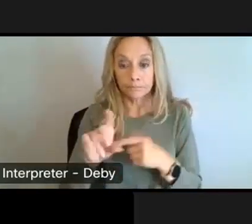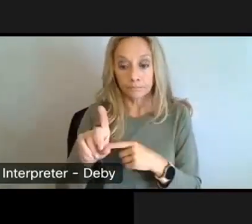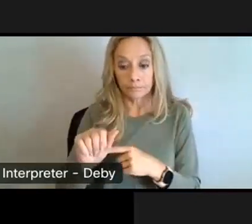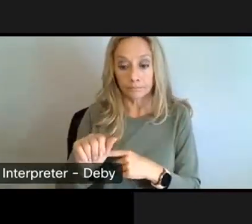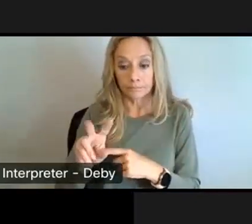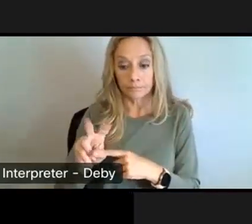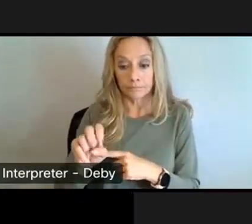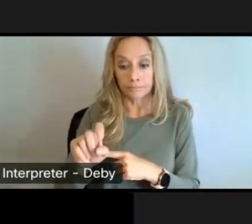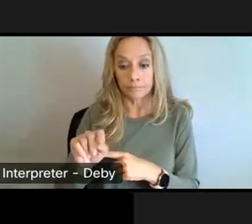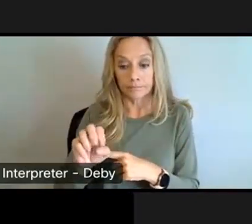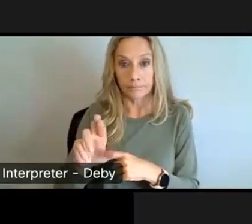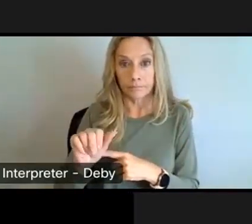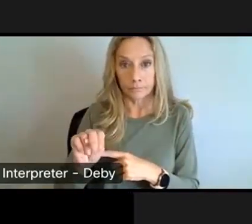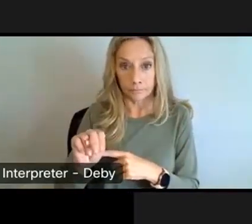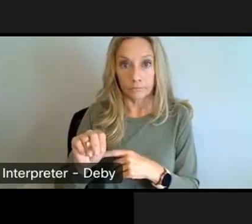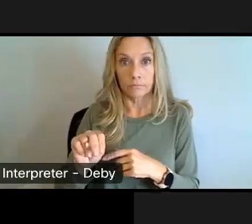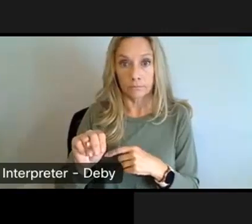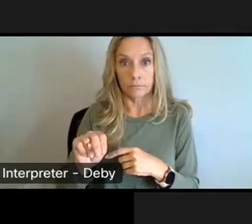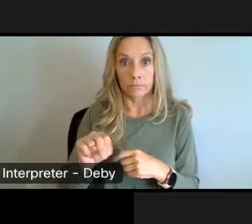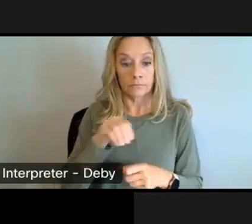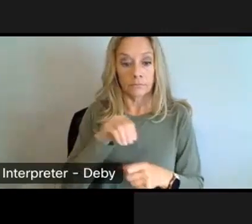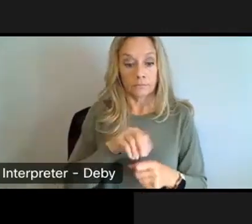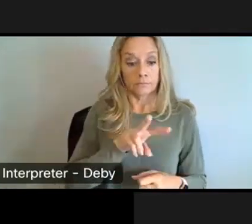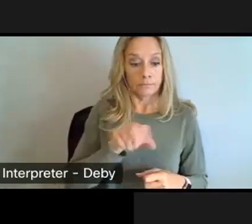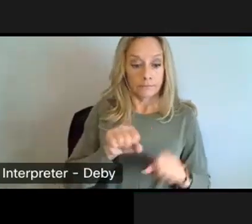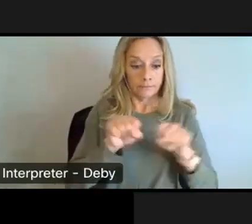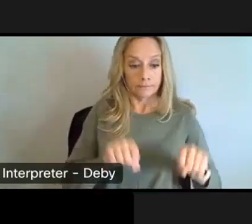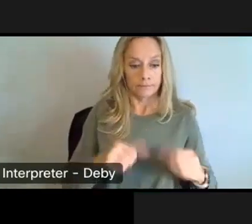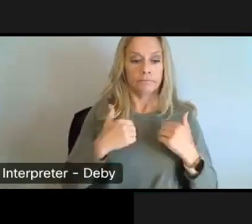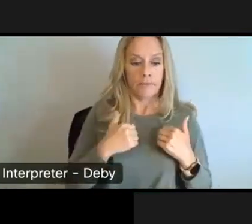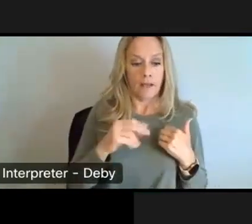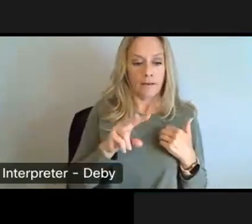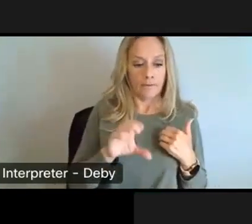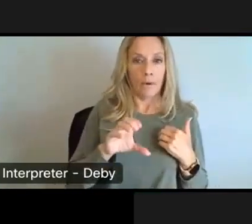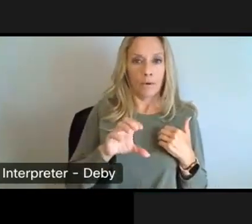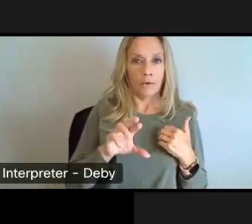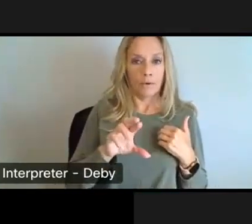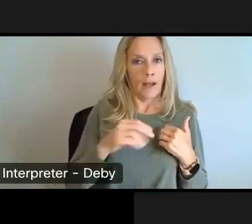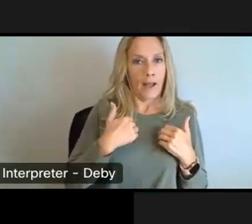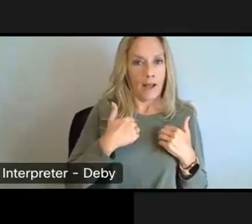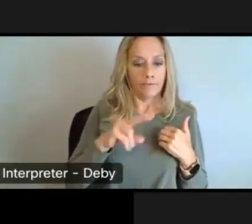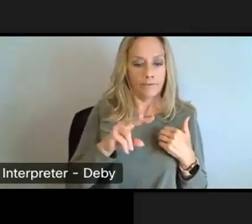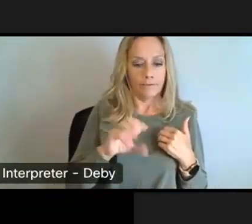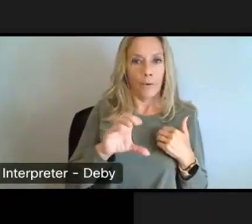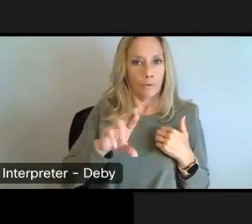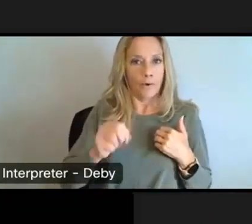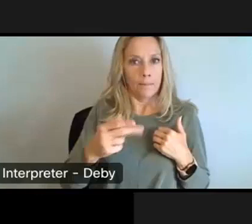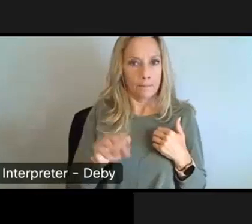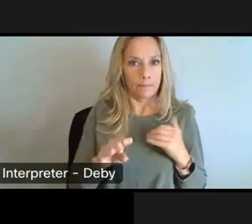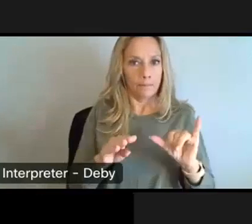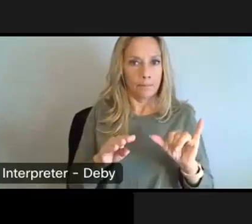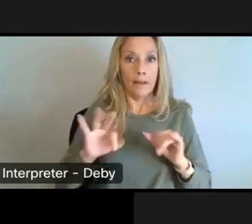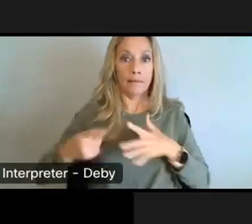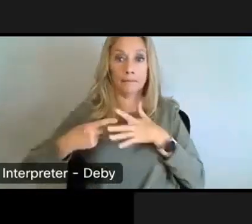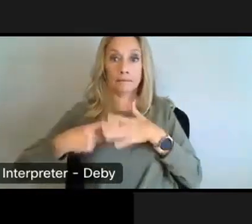veteran, within the VA system, we have a voc rehab as well. So if they're just in the beginning stages of